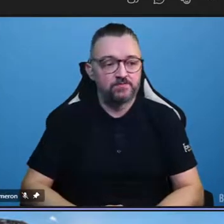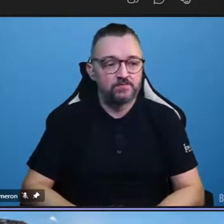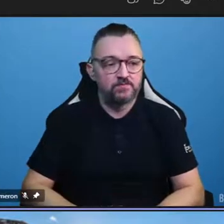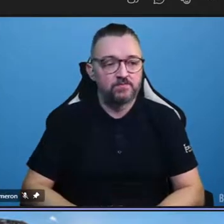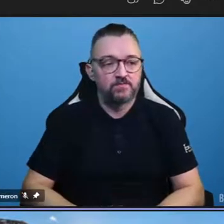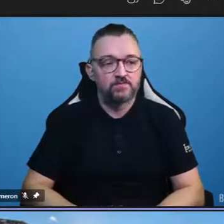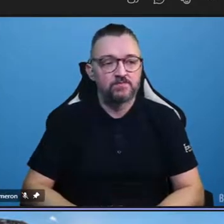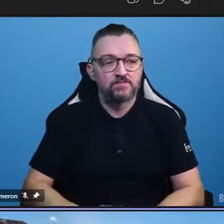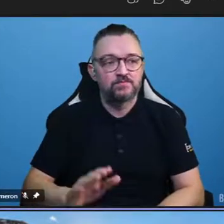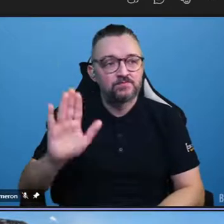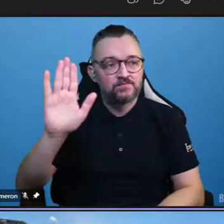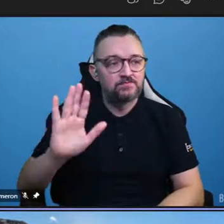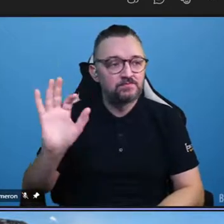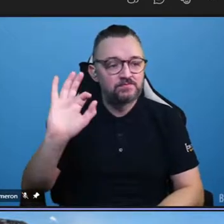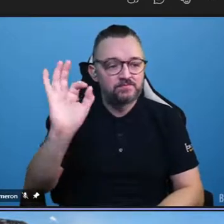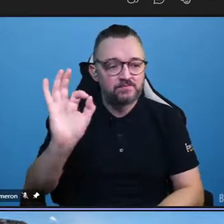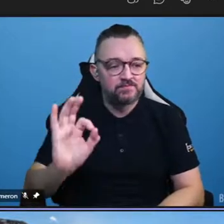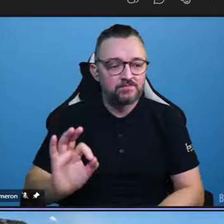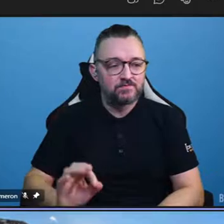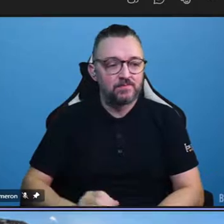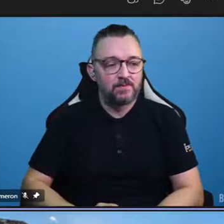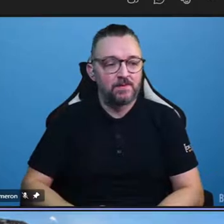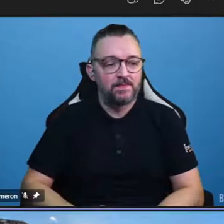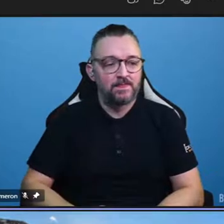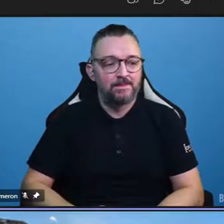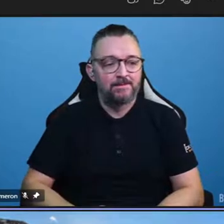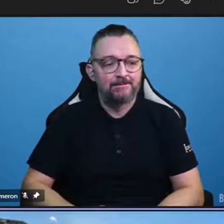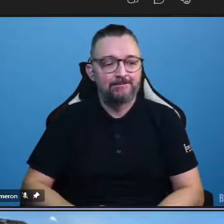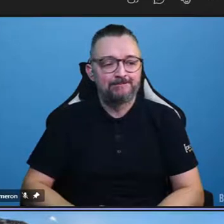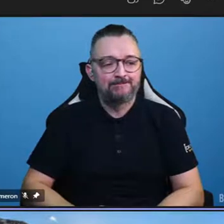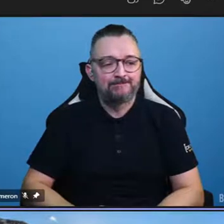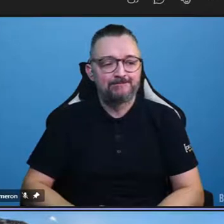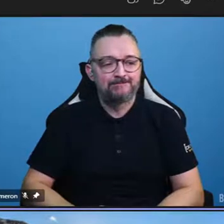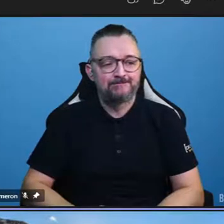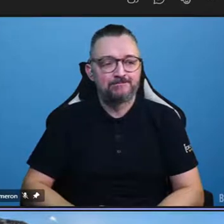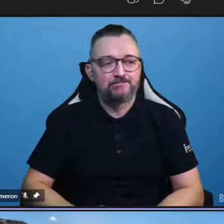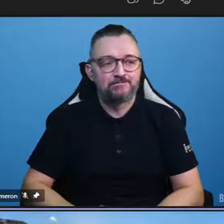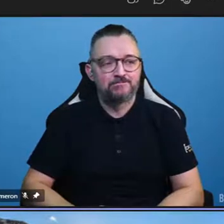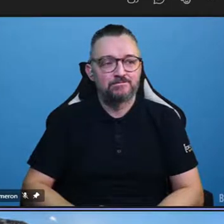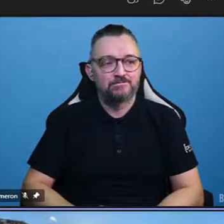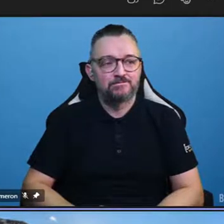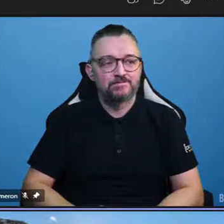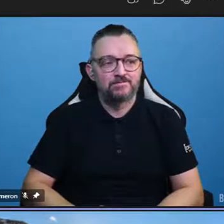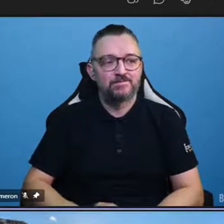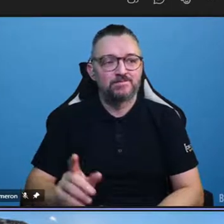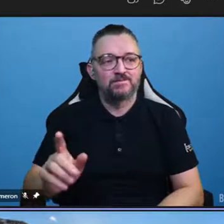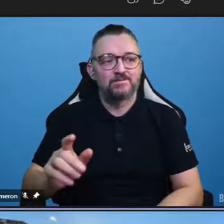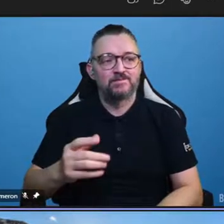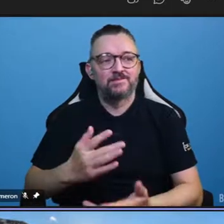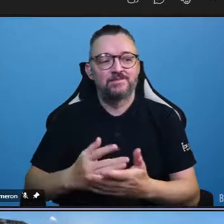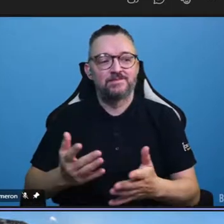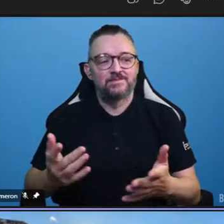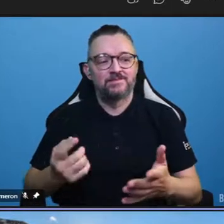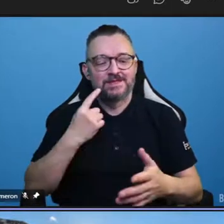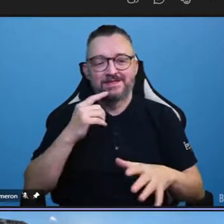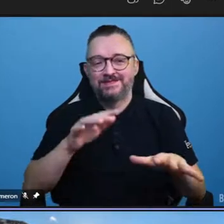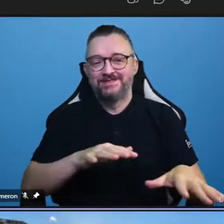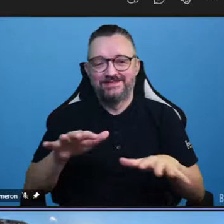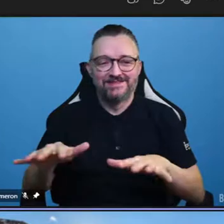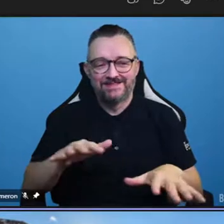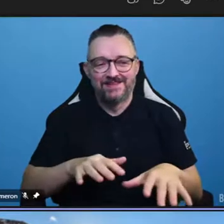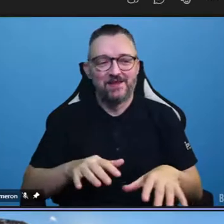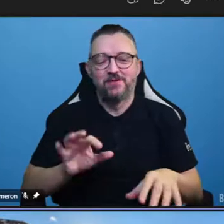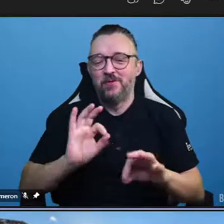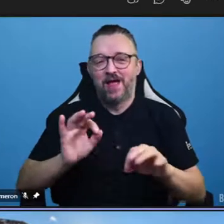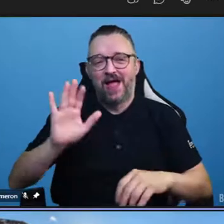Not seeing any raised hands. No hands raised. Oh, you're getting an easy ride again. In that case, can